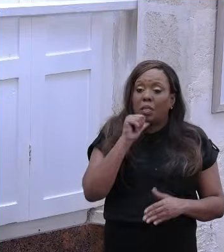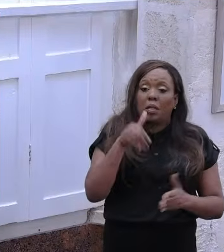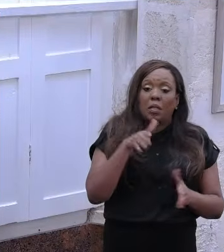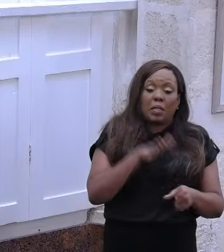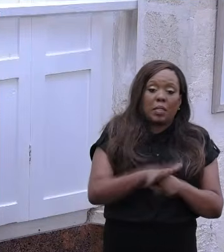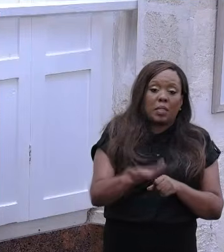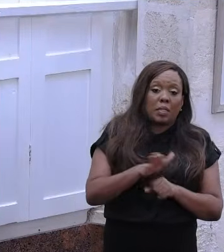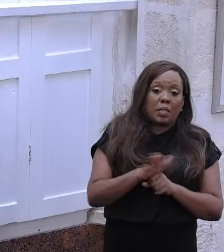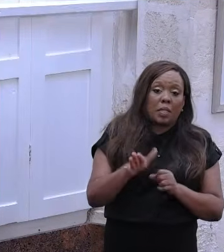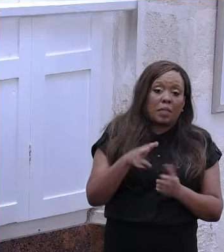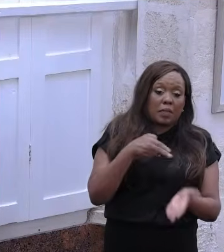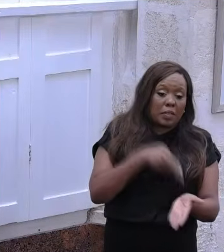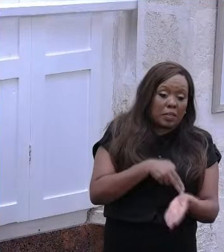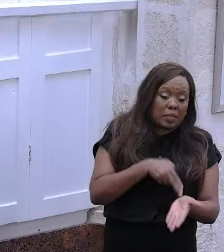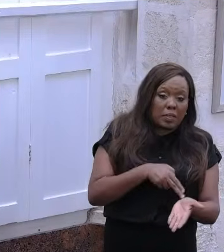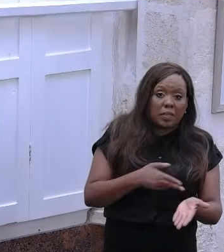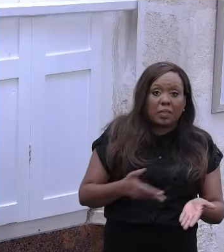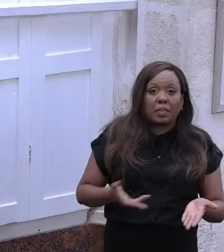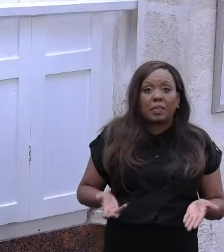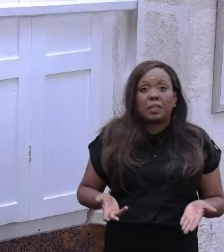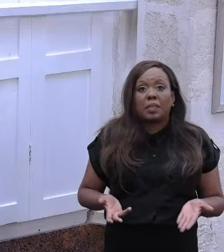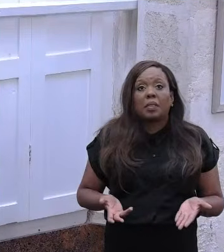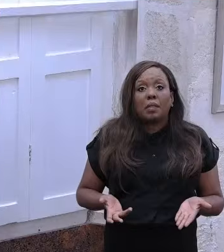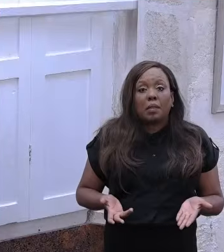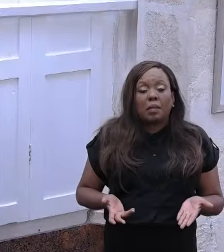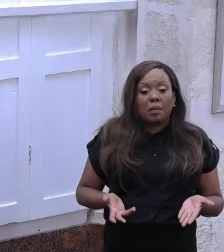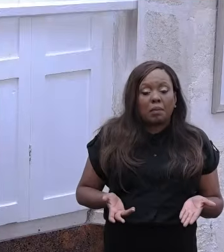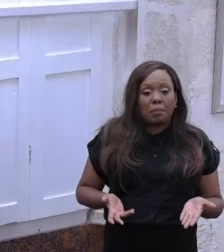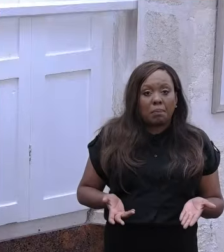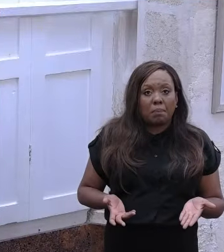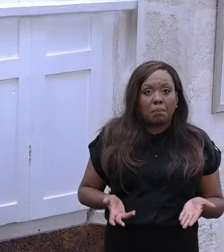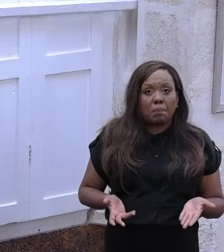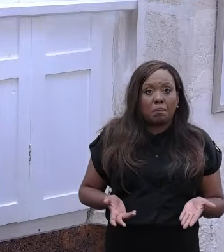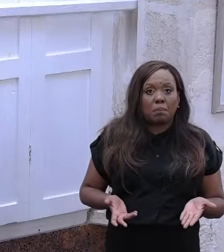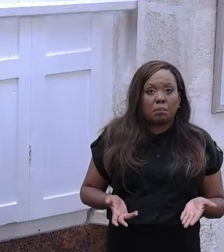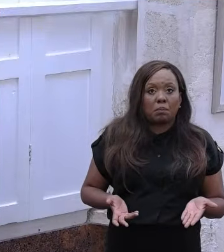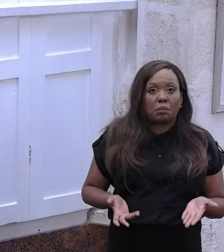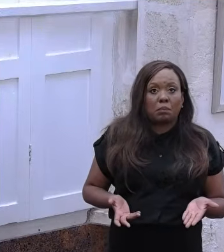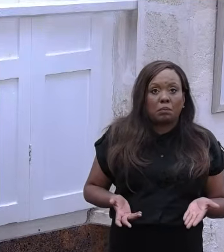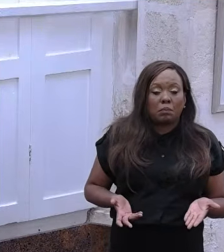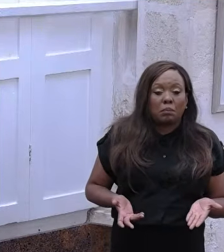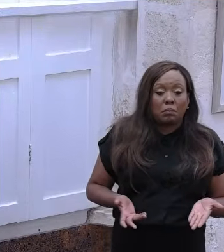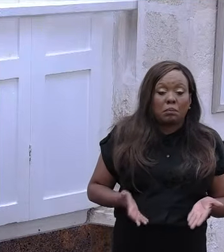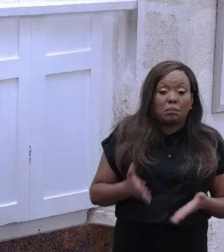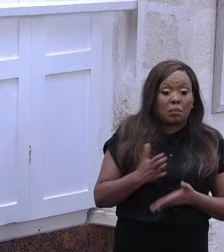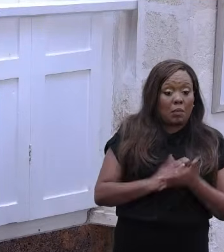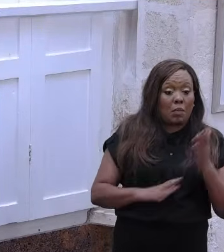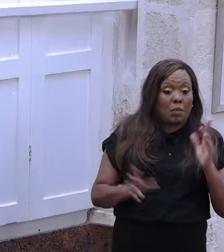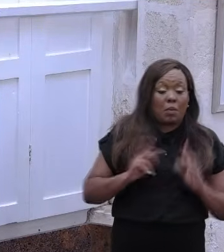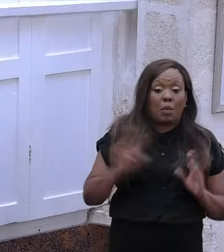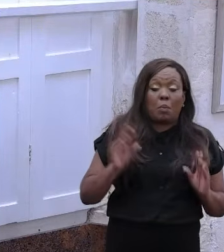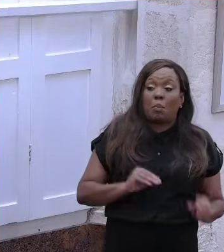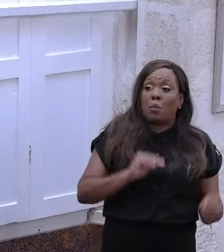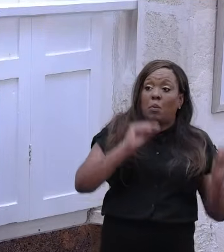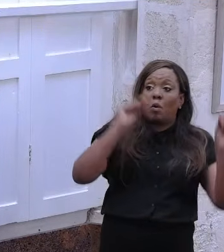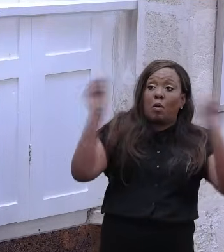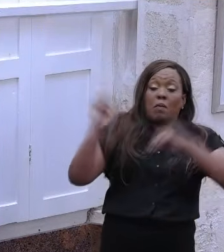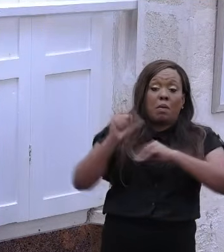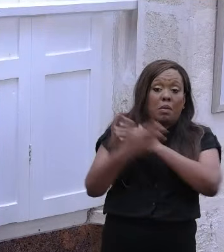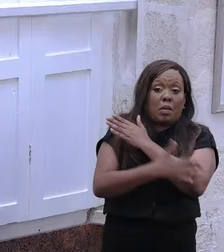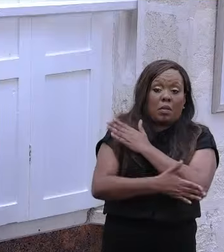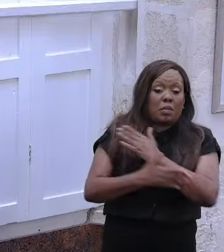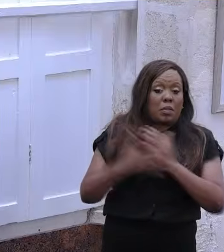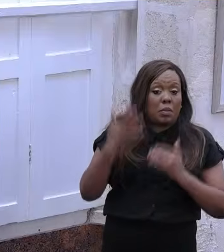constant poaching of some of those skills going overseas because they're looking for more pay and things like